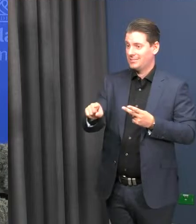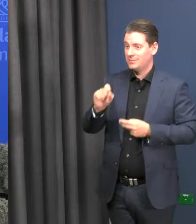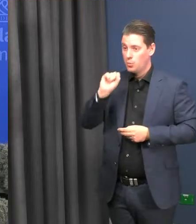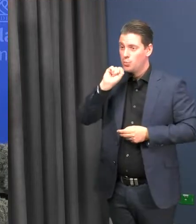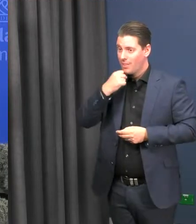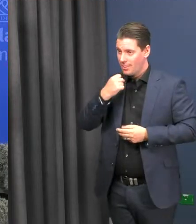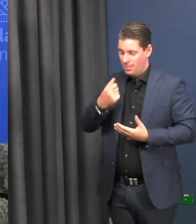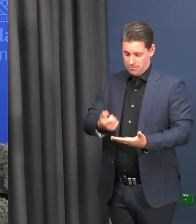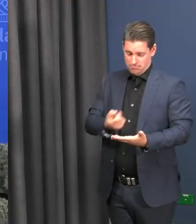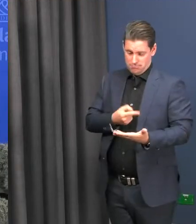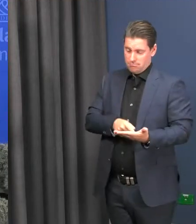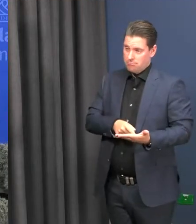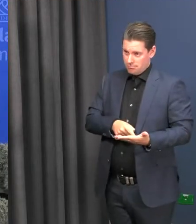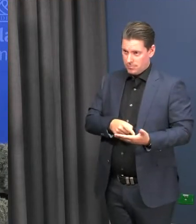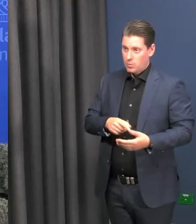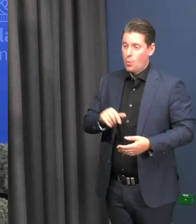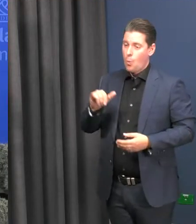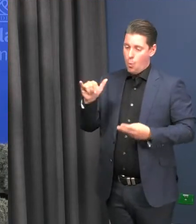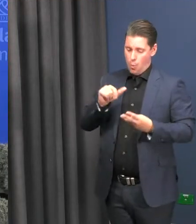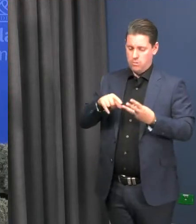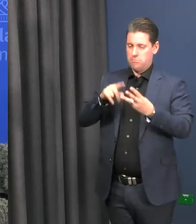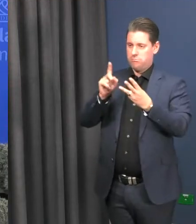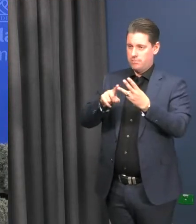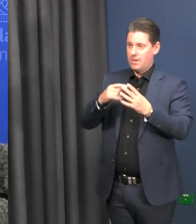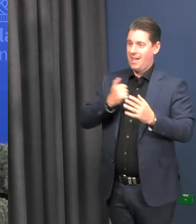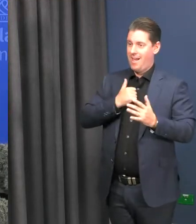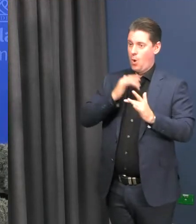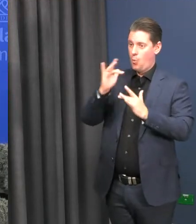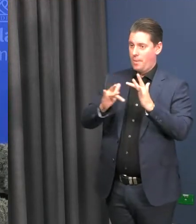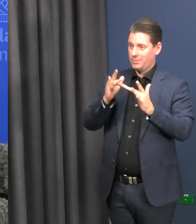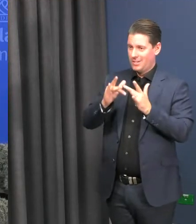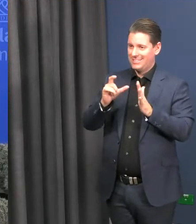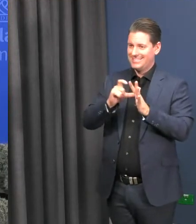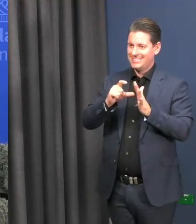but in real time you can get onto the website, and again,